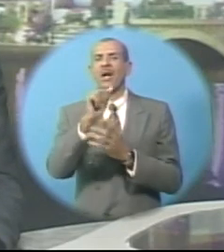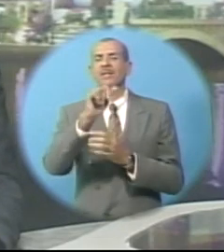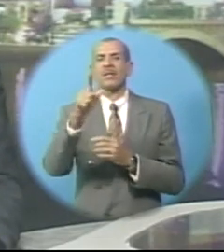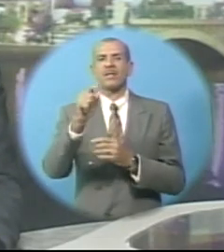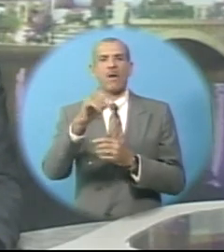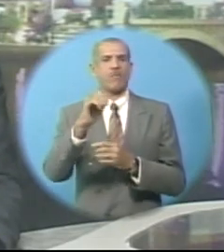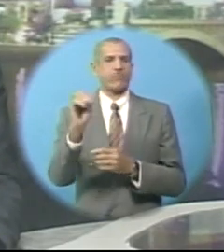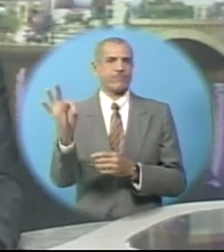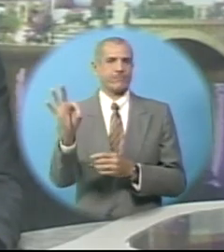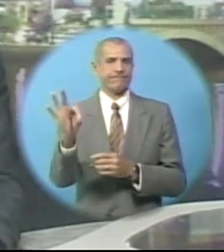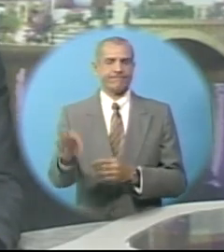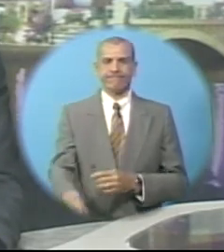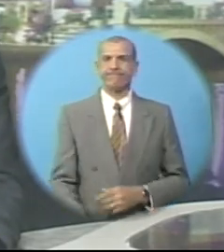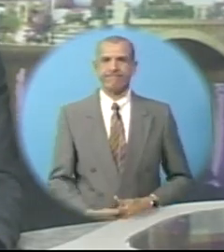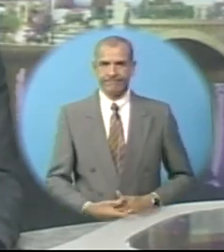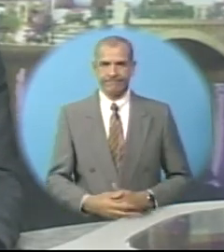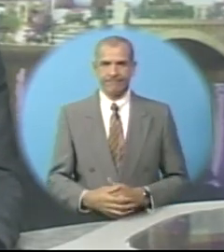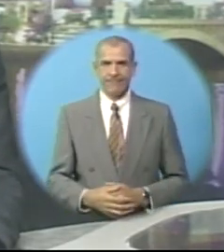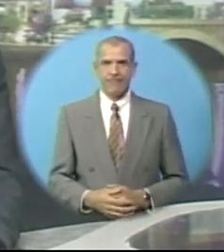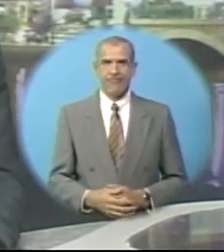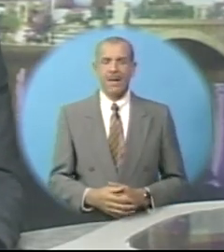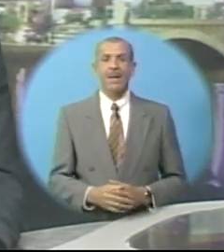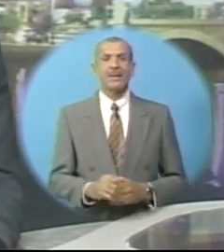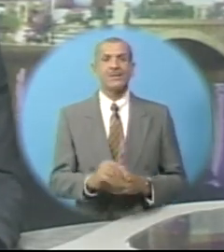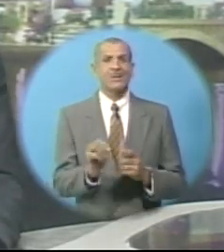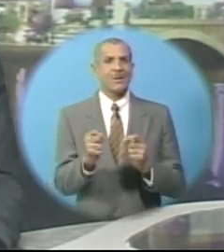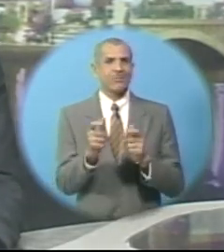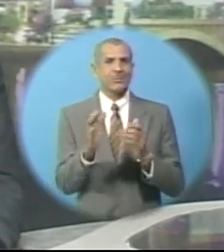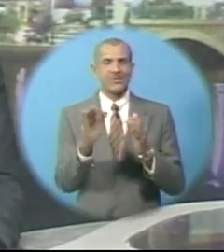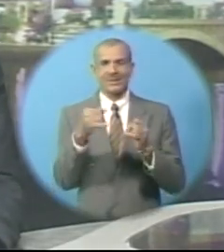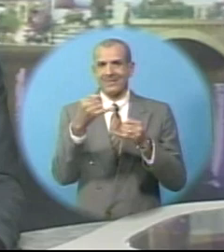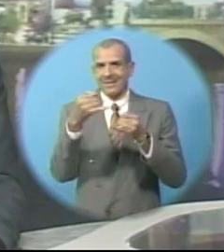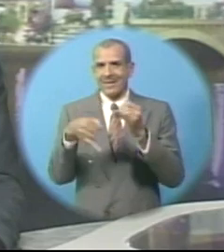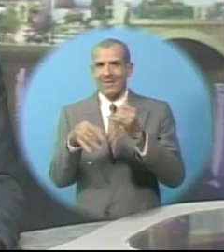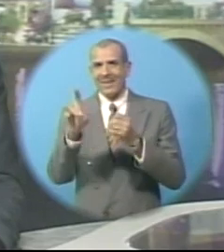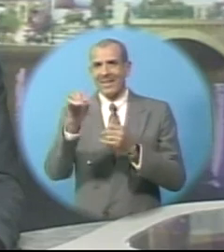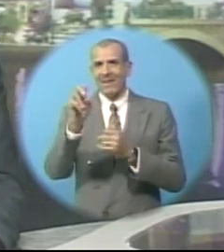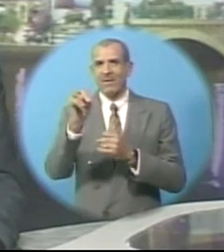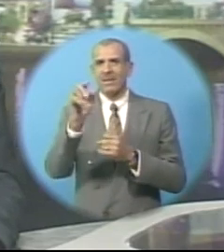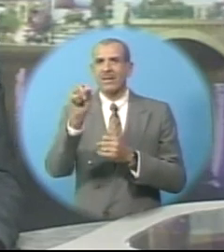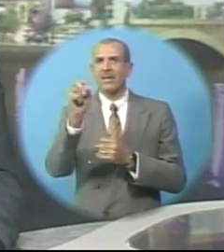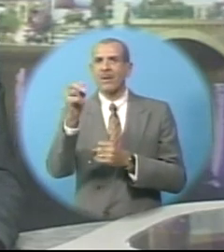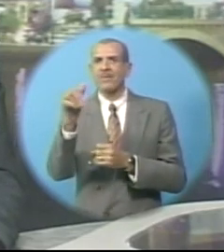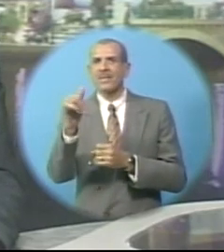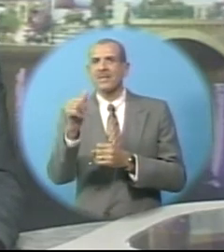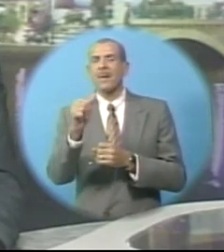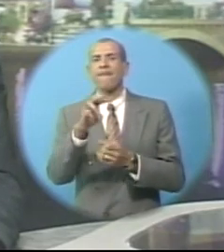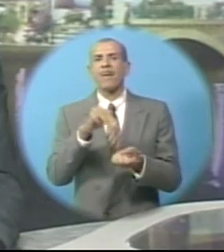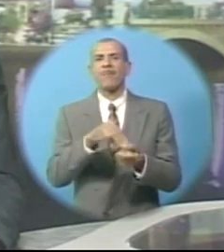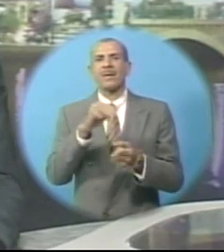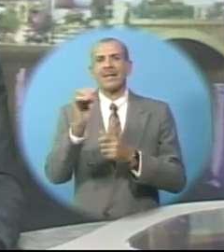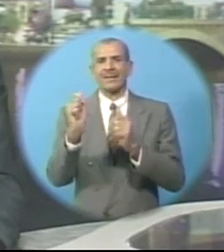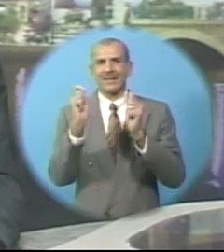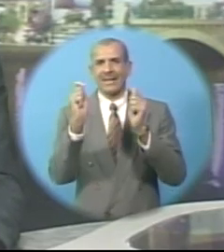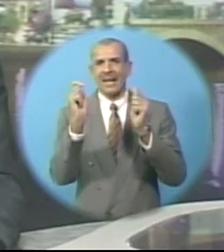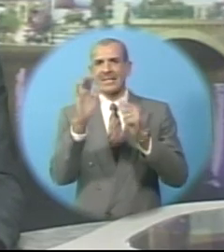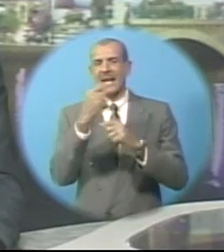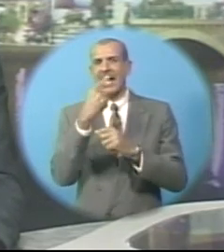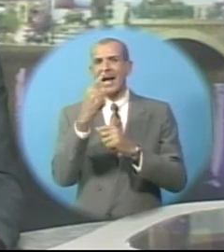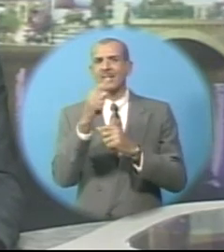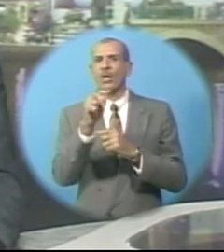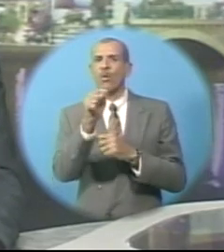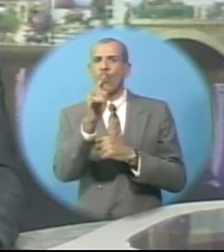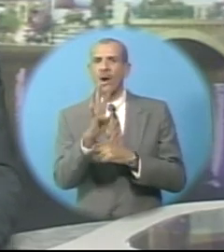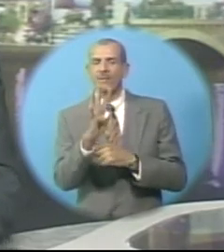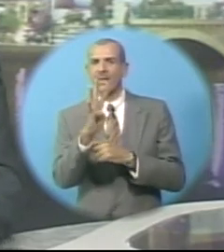off. Well, it's down to the nitty-gritty of the David Thompson Memorial Constituency Council Football Classic as the